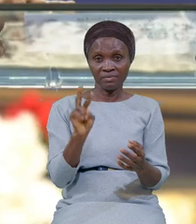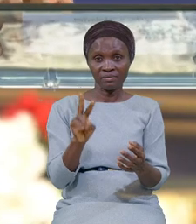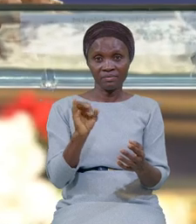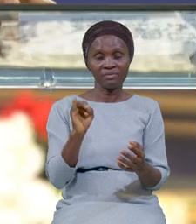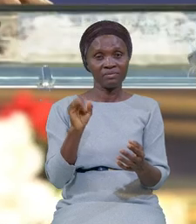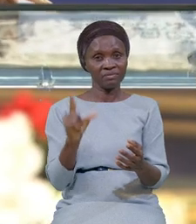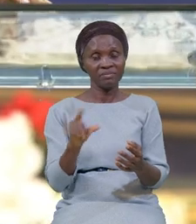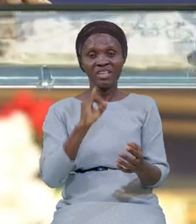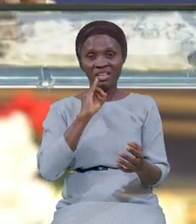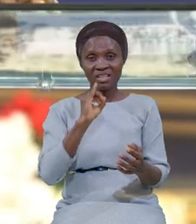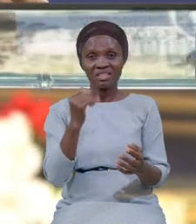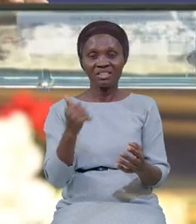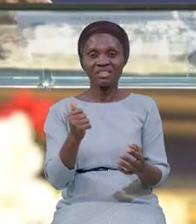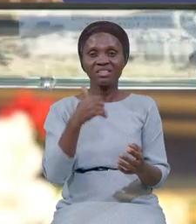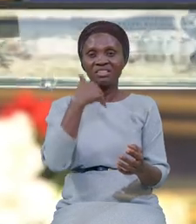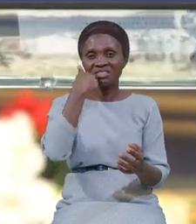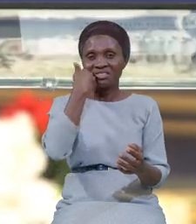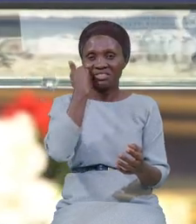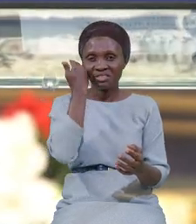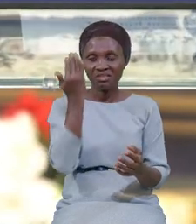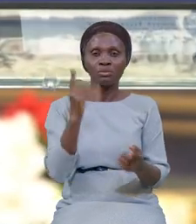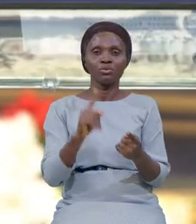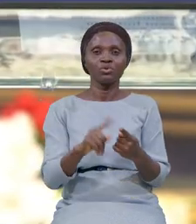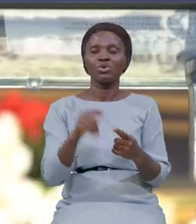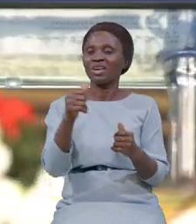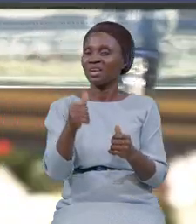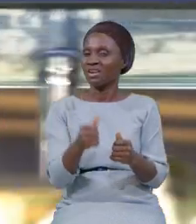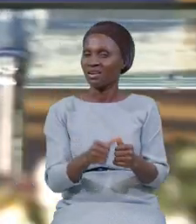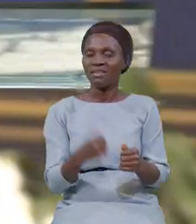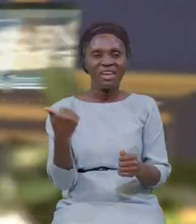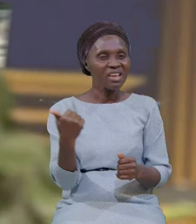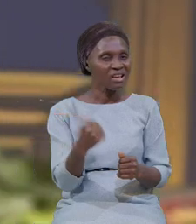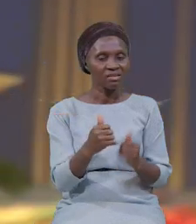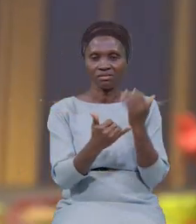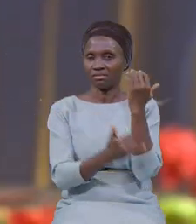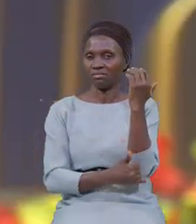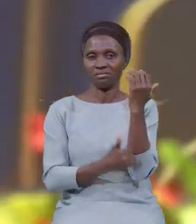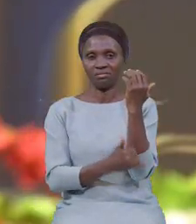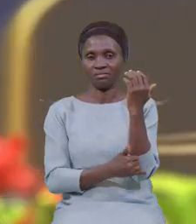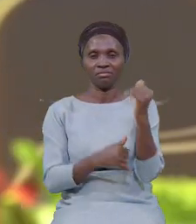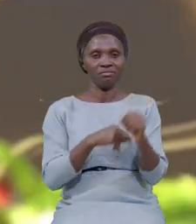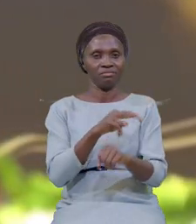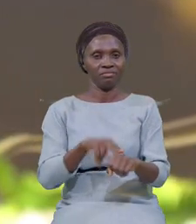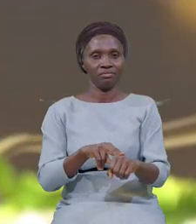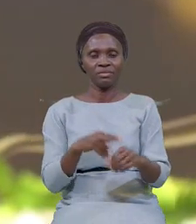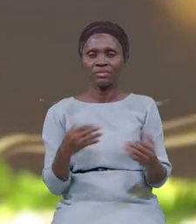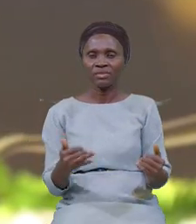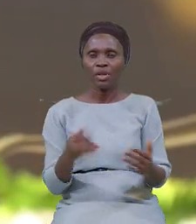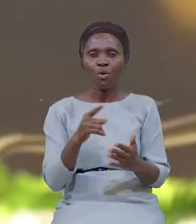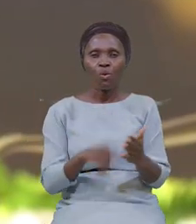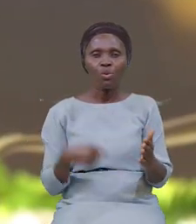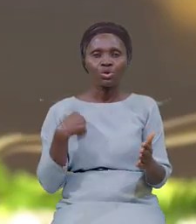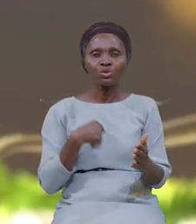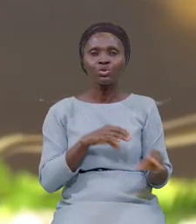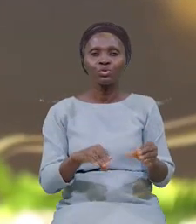a reproach unto any nation, any country. What I'm going to do tonight is